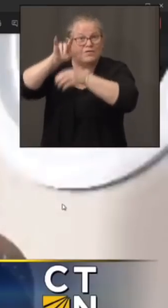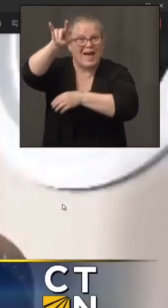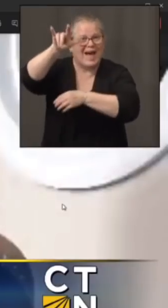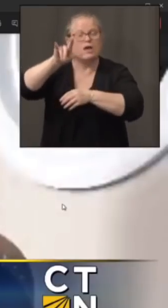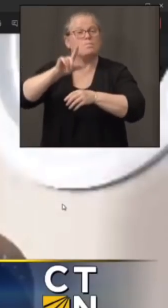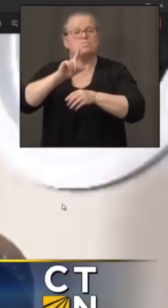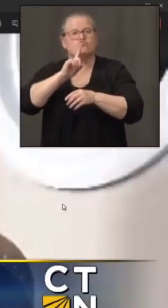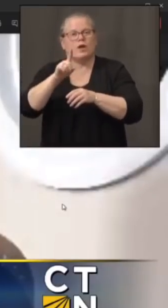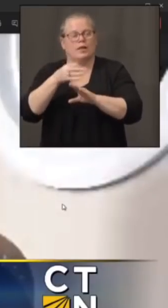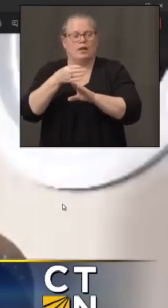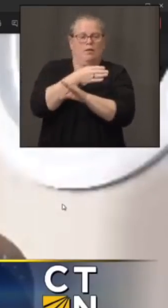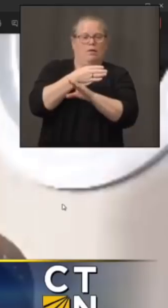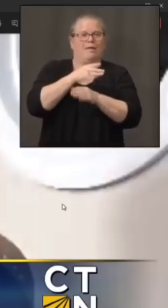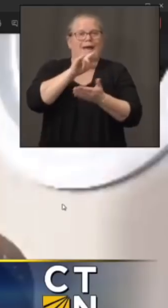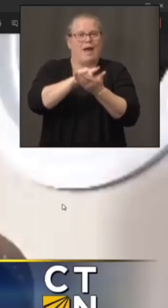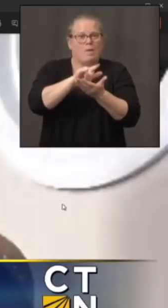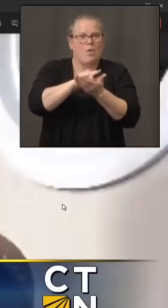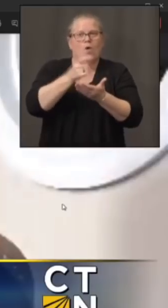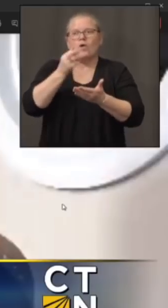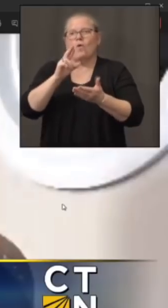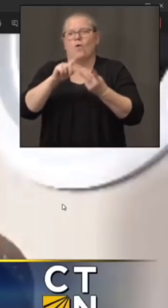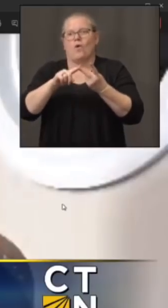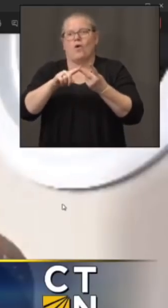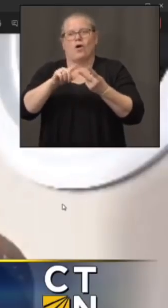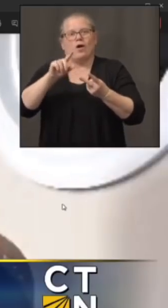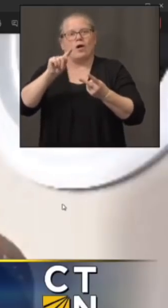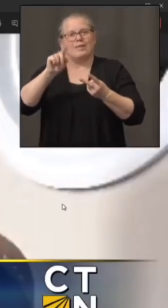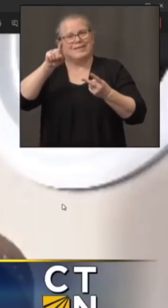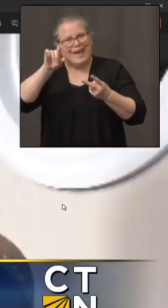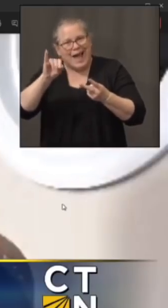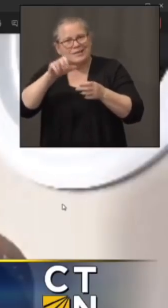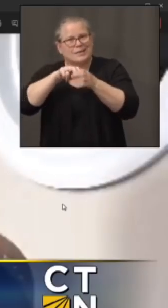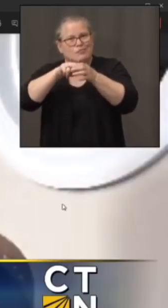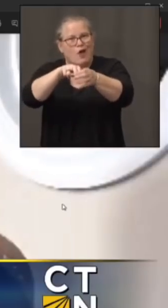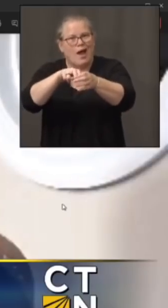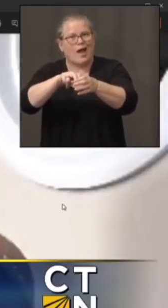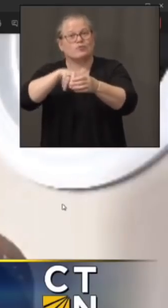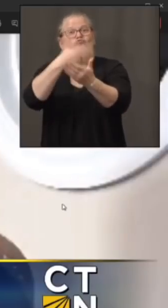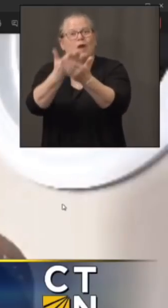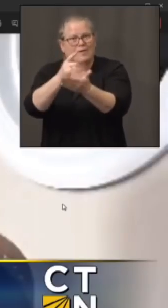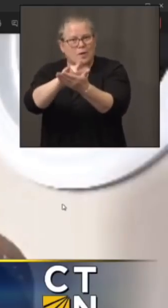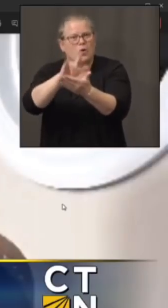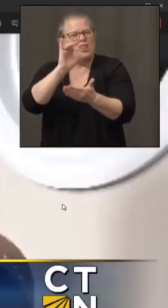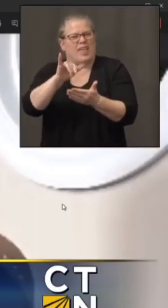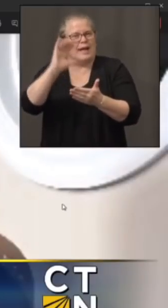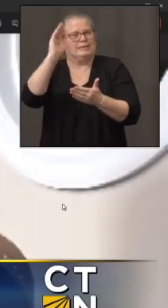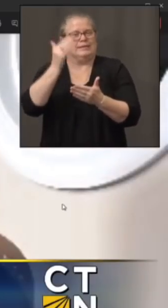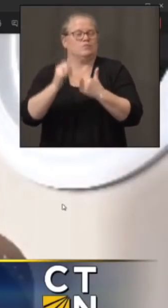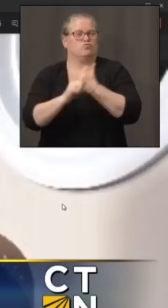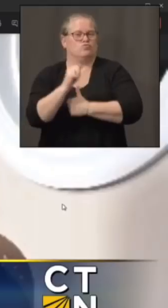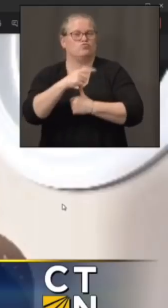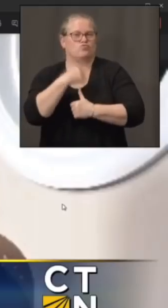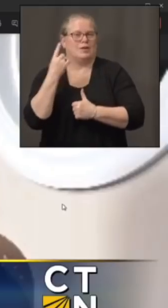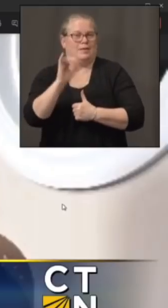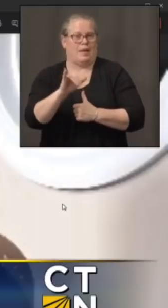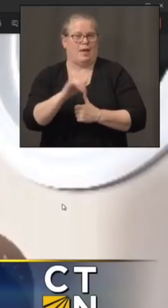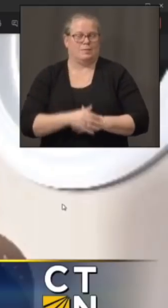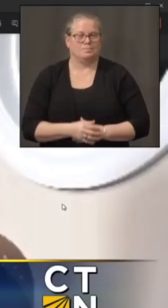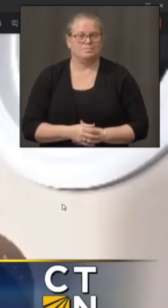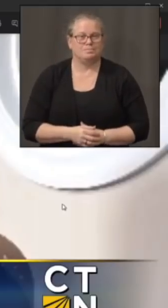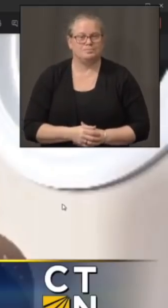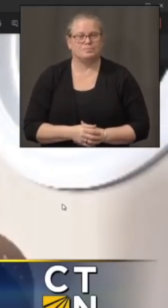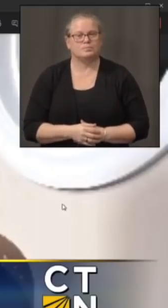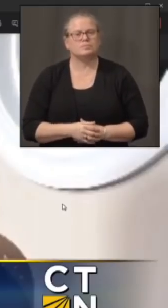touch points that are high risk. And lastly, what kind of infrastructure are we going to need if the